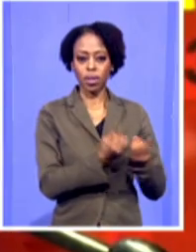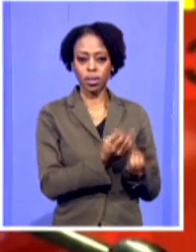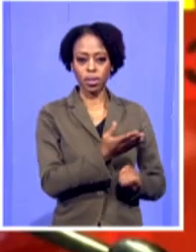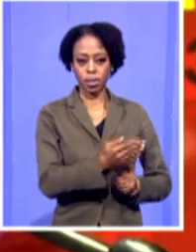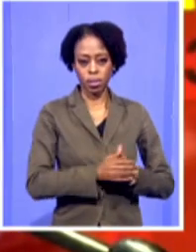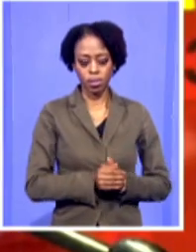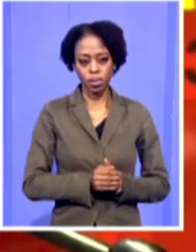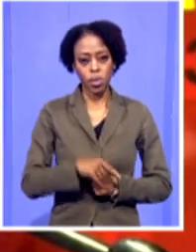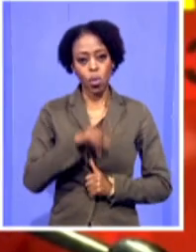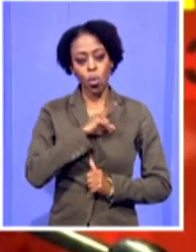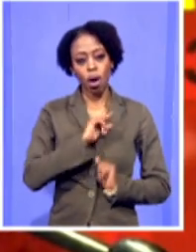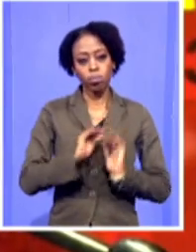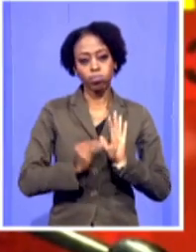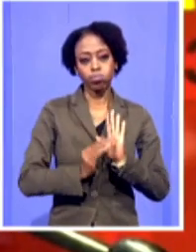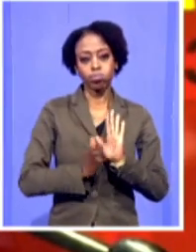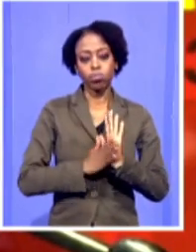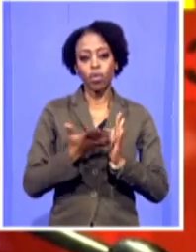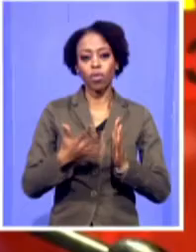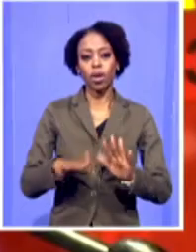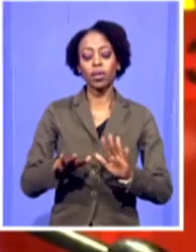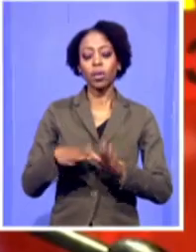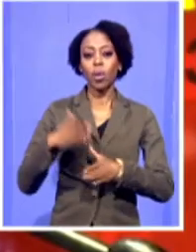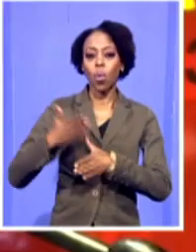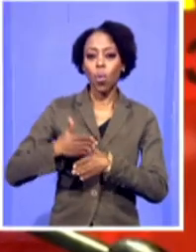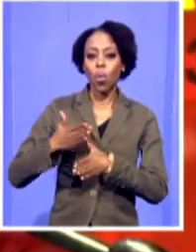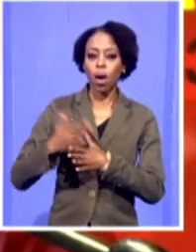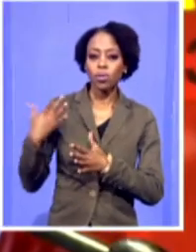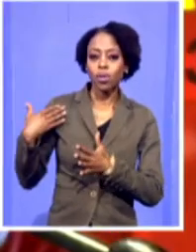Because it is recorded leadership in the work done